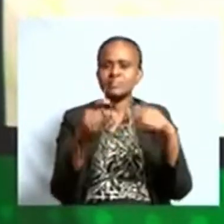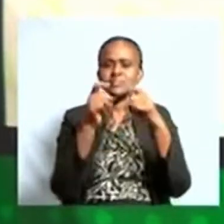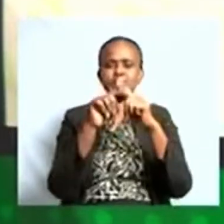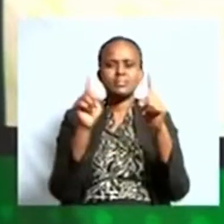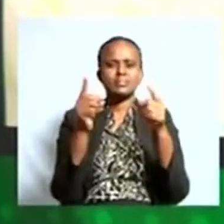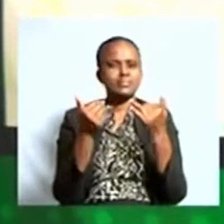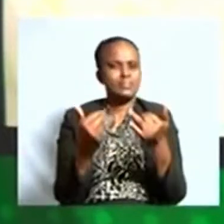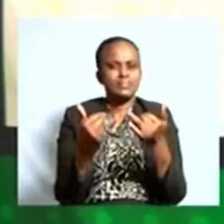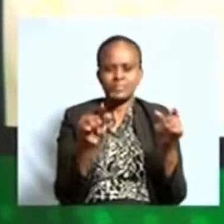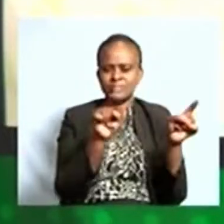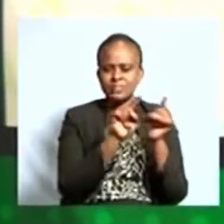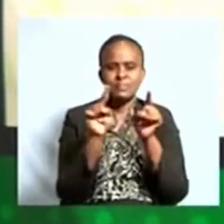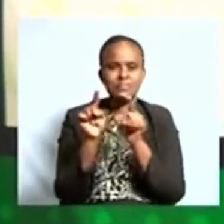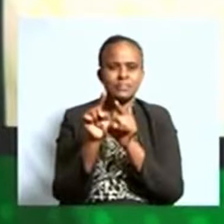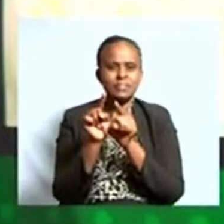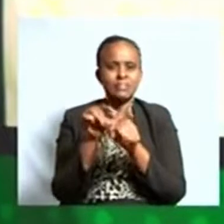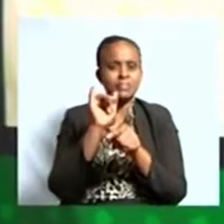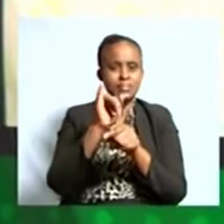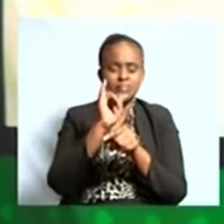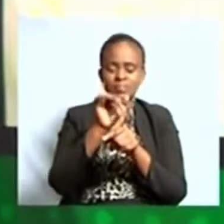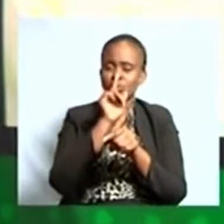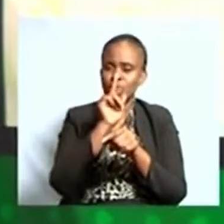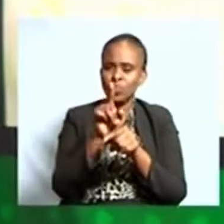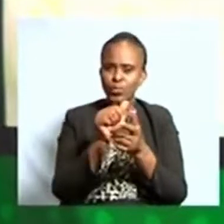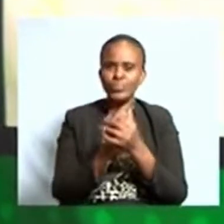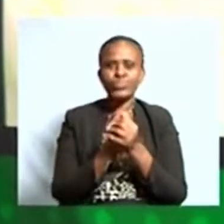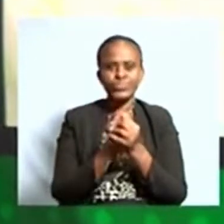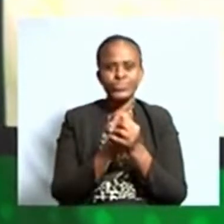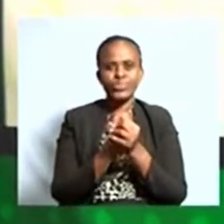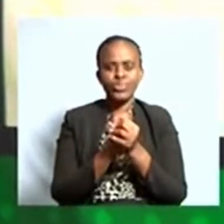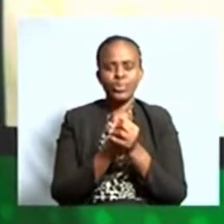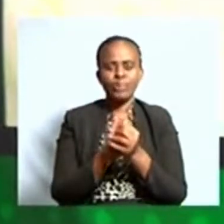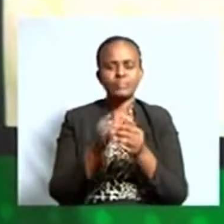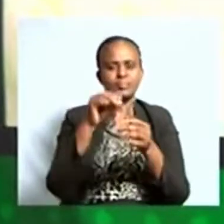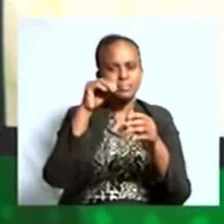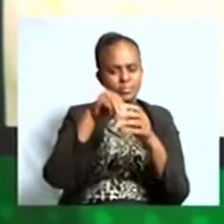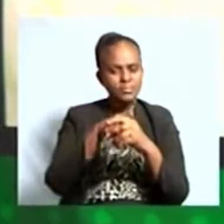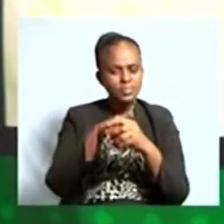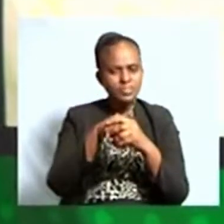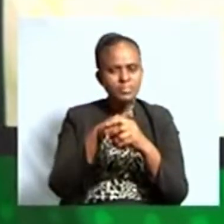also the fact that in